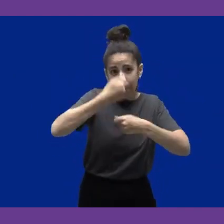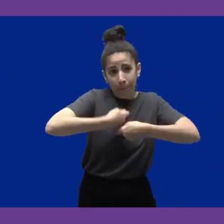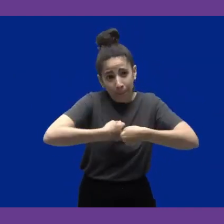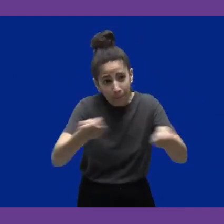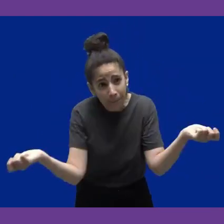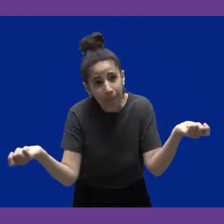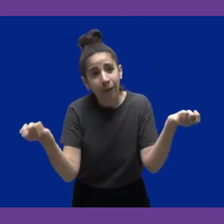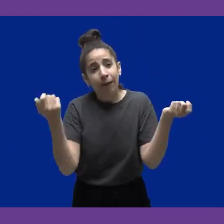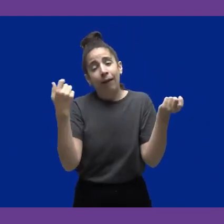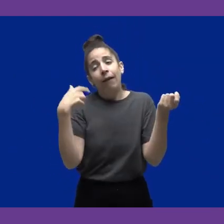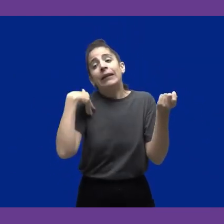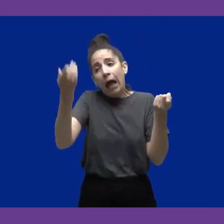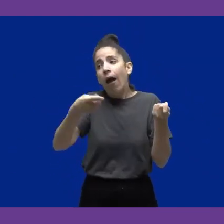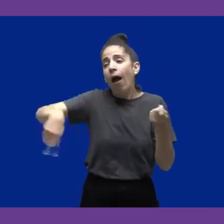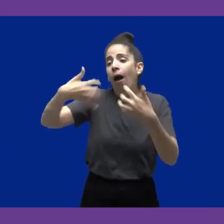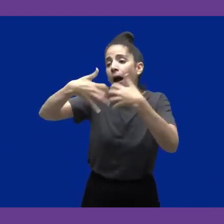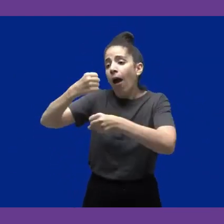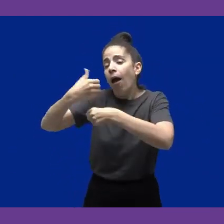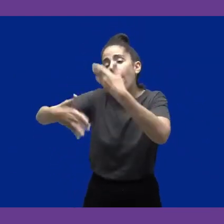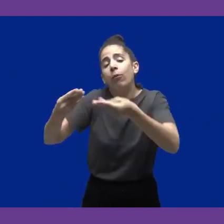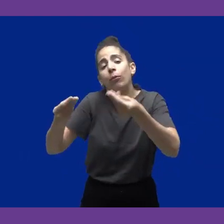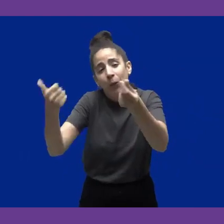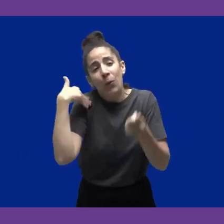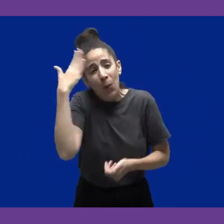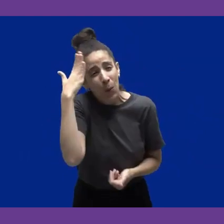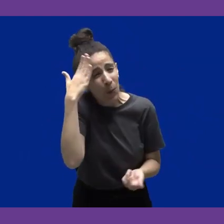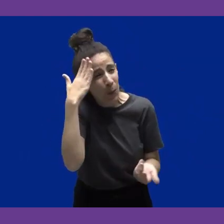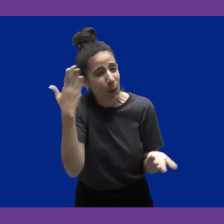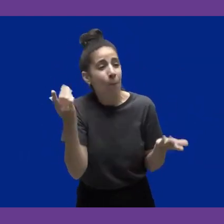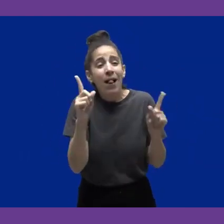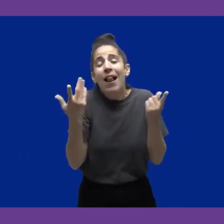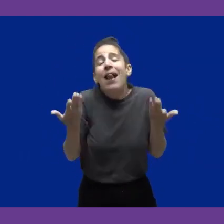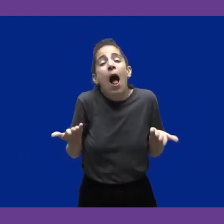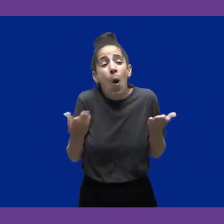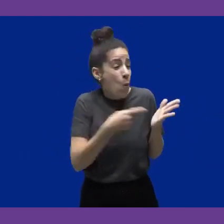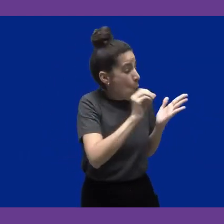study very well the directive and check if you are fulfilling it.